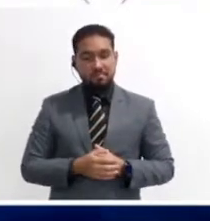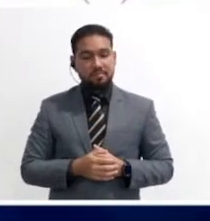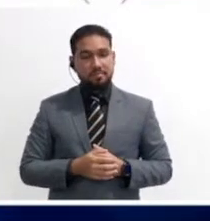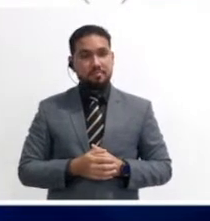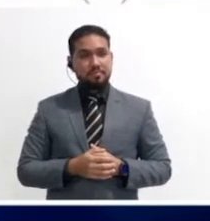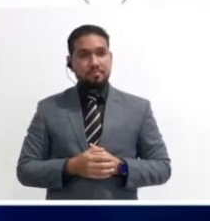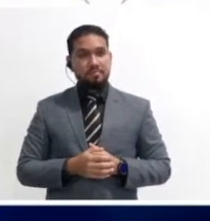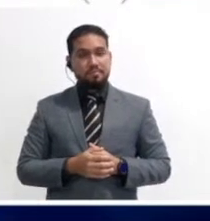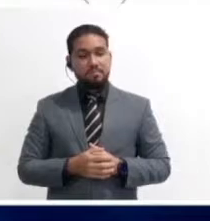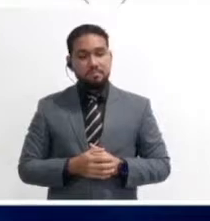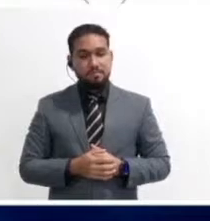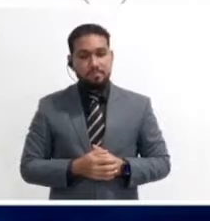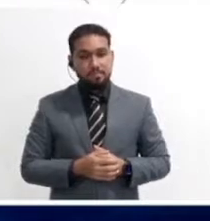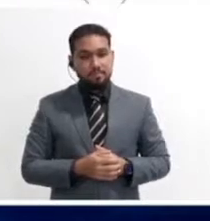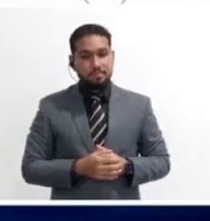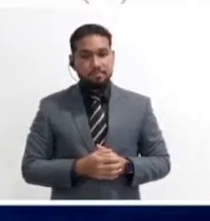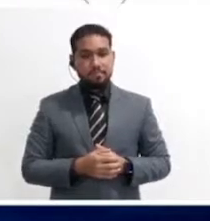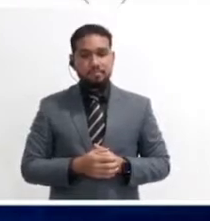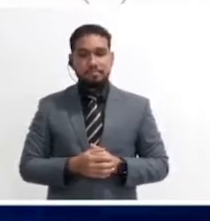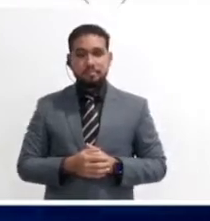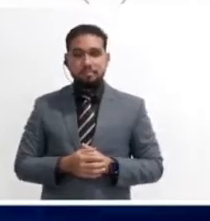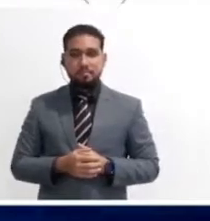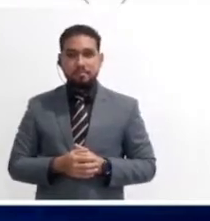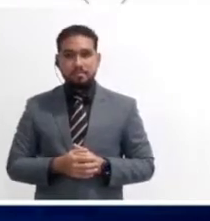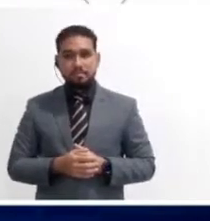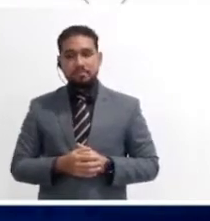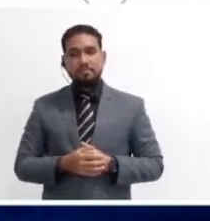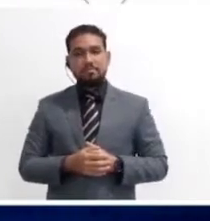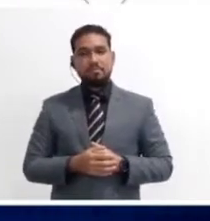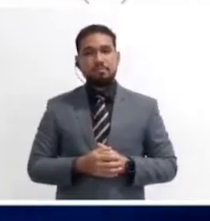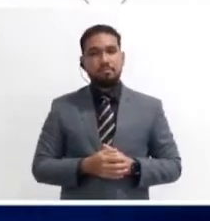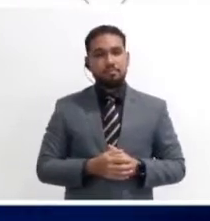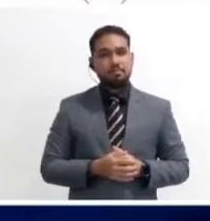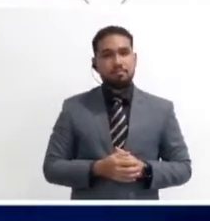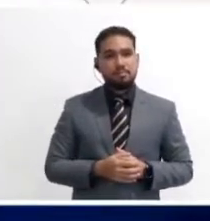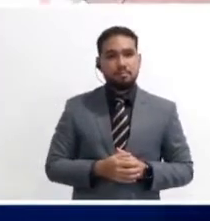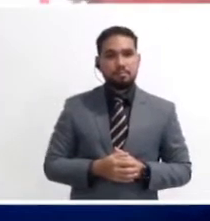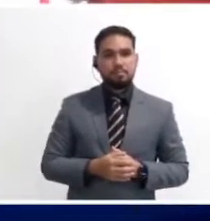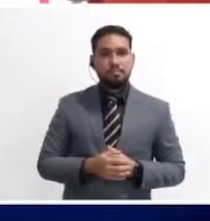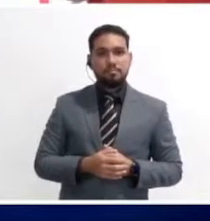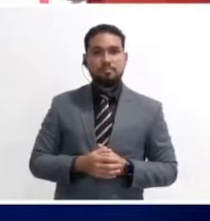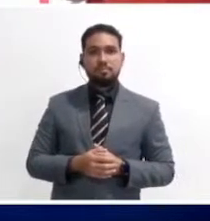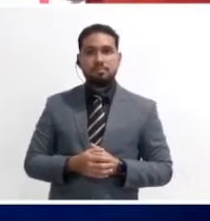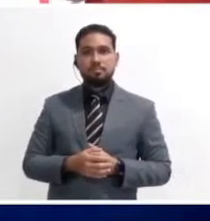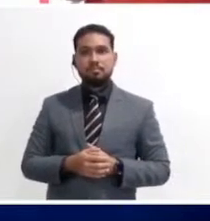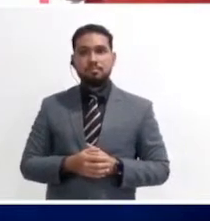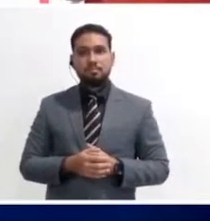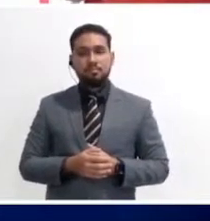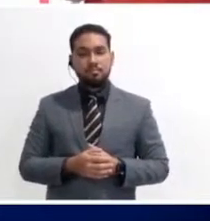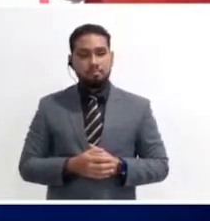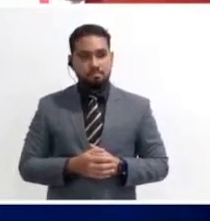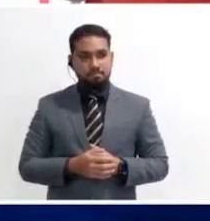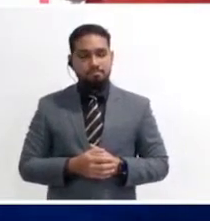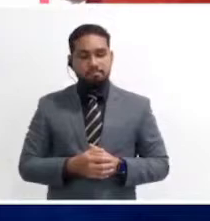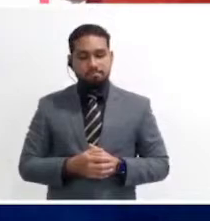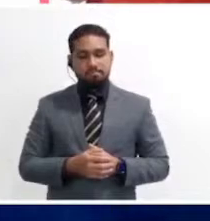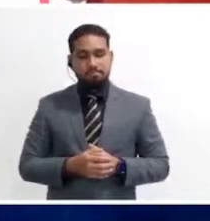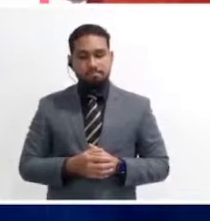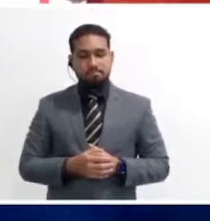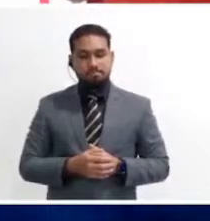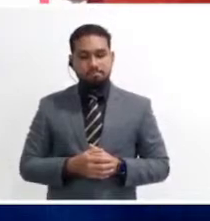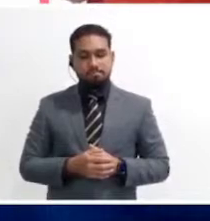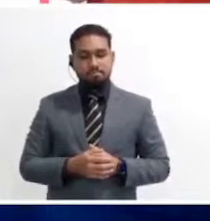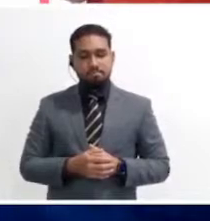So the key here is, again, having those bumps, solder bumps on the wafer level package